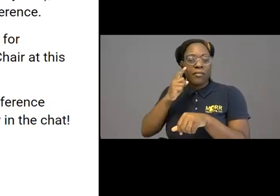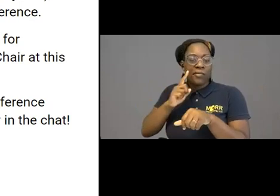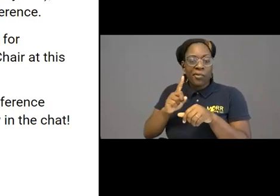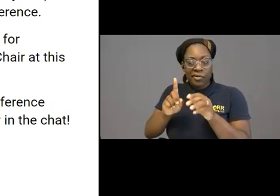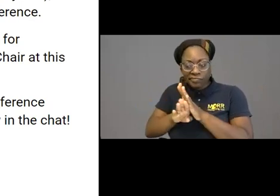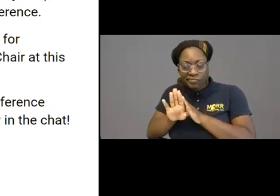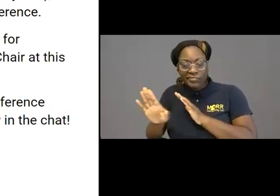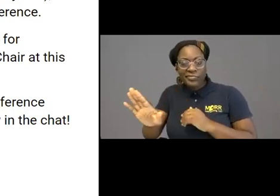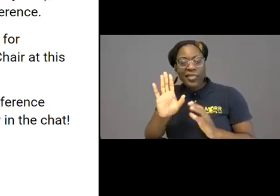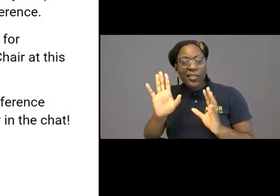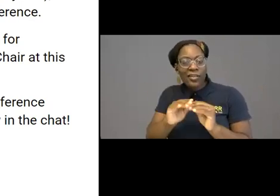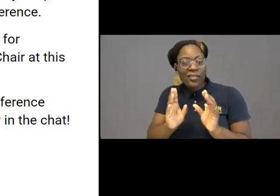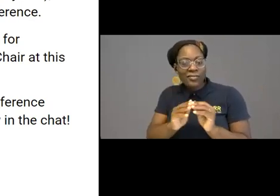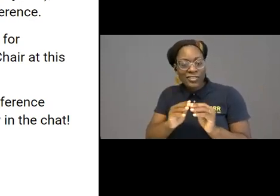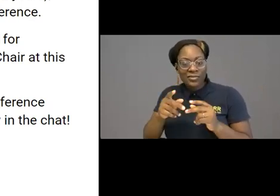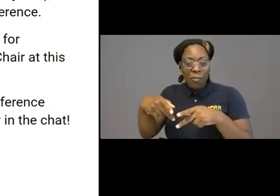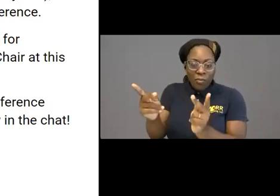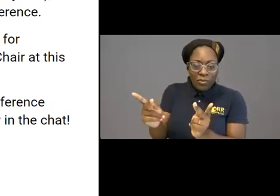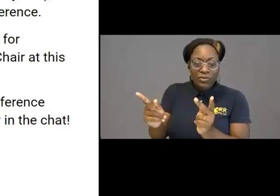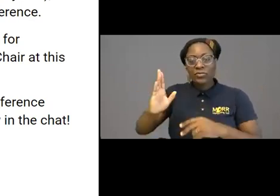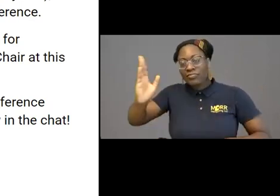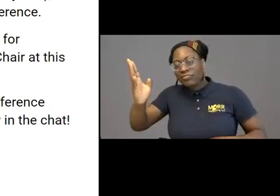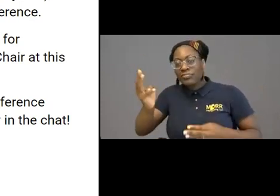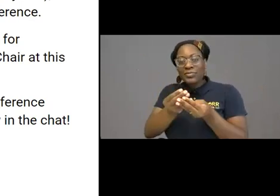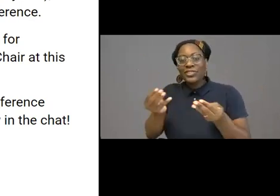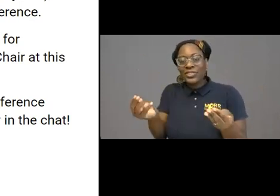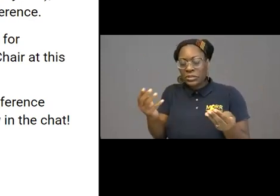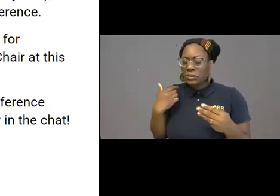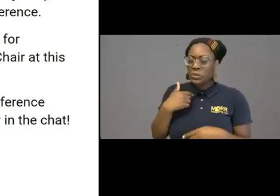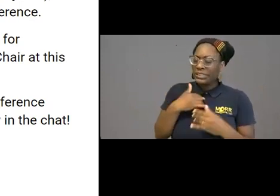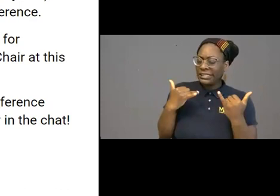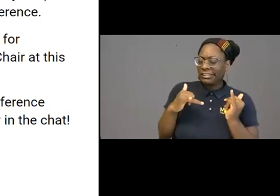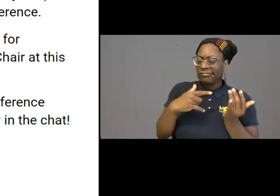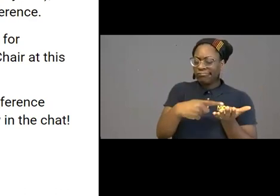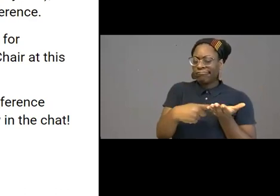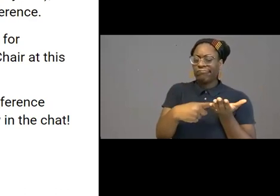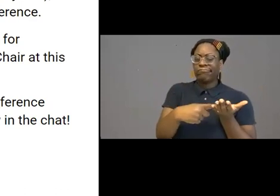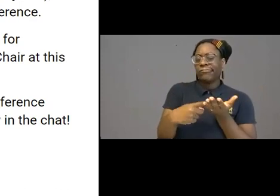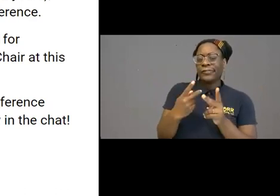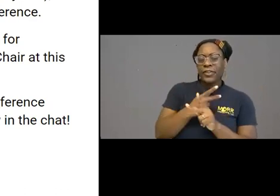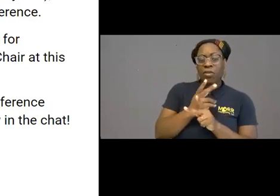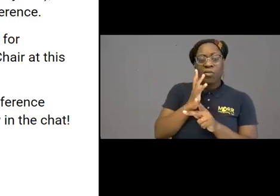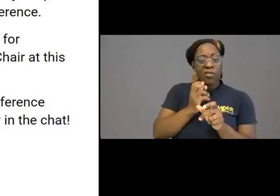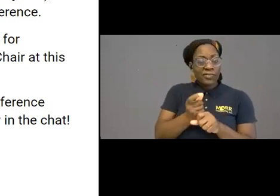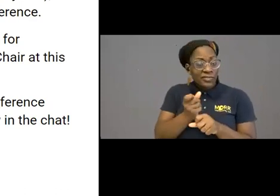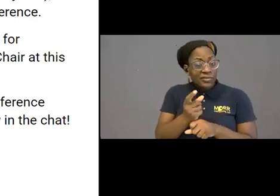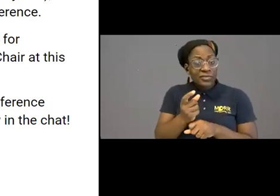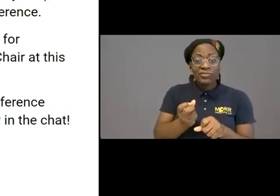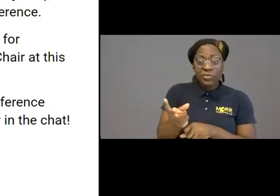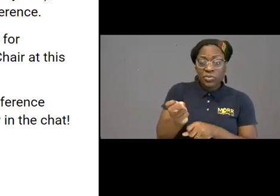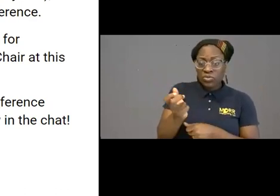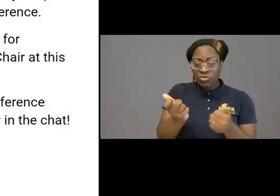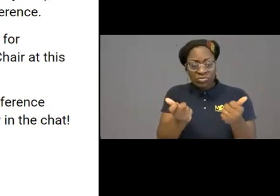at this time until we have made a decision on the frequency of our conferences. But we're also curious to know what you think of a conference that happens